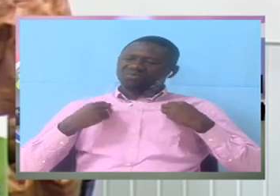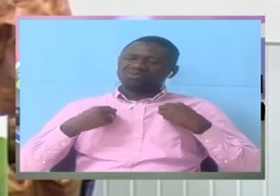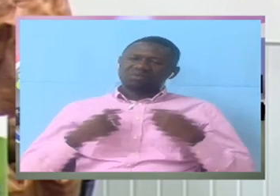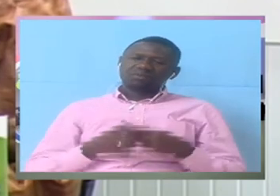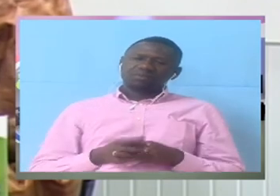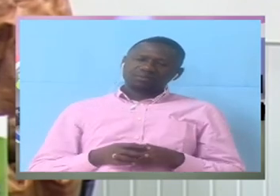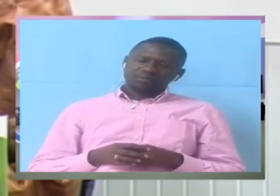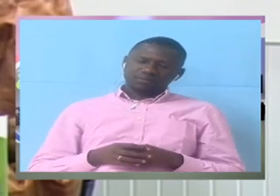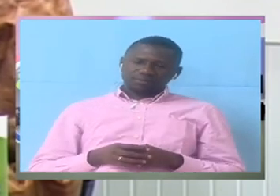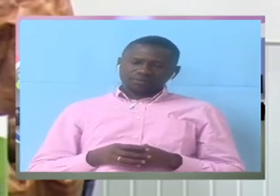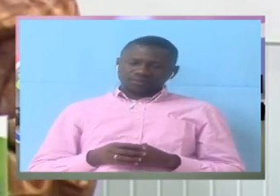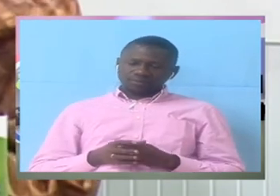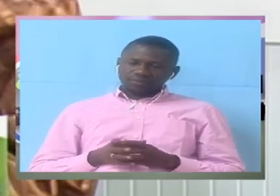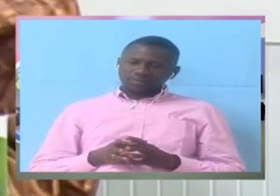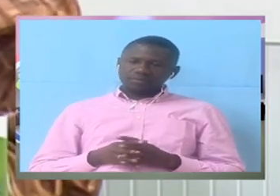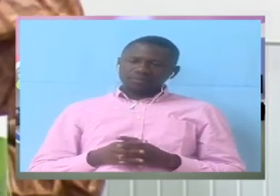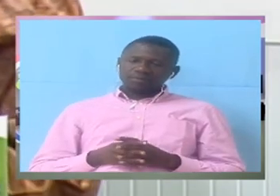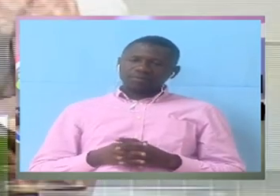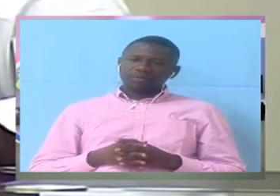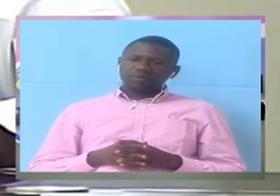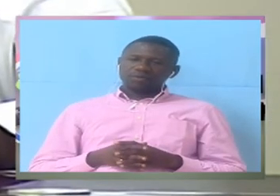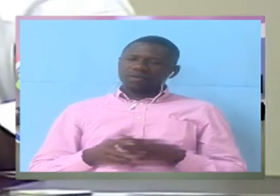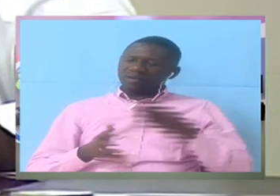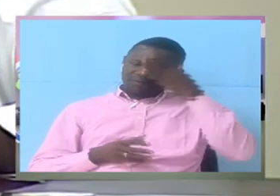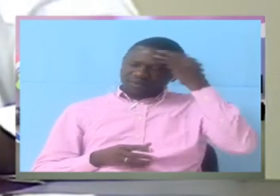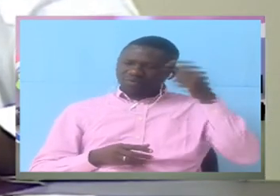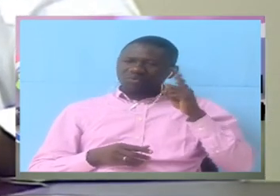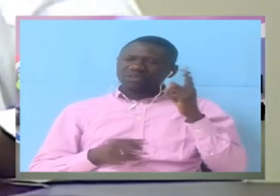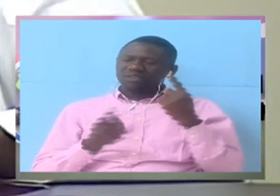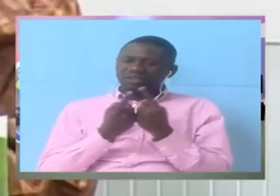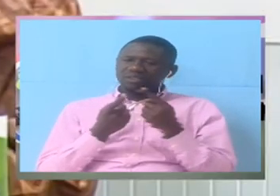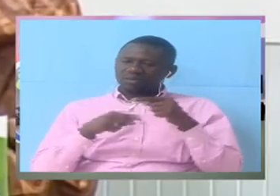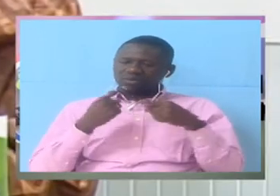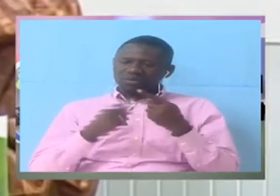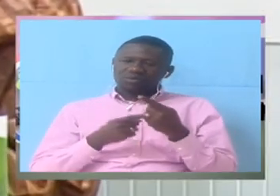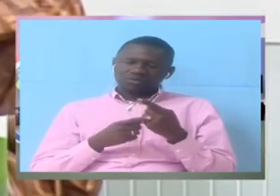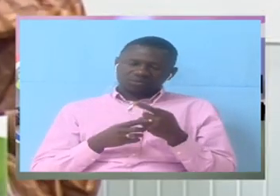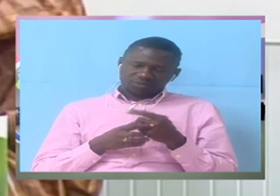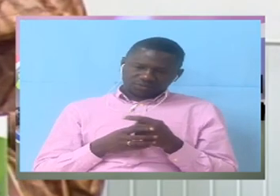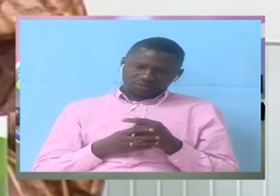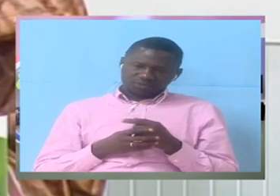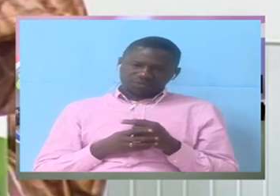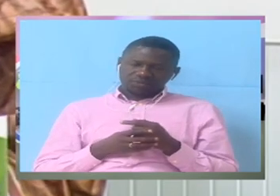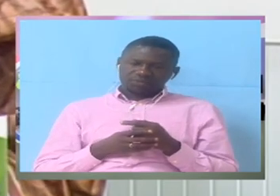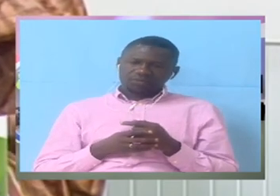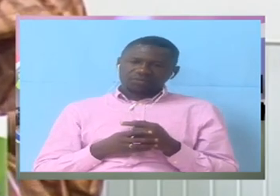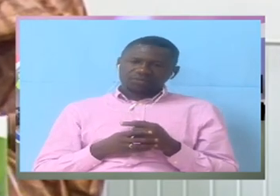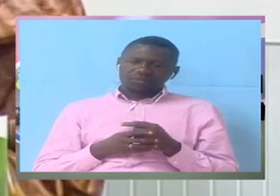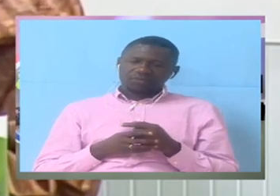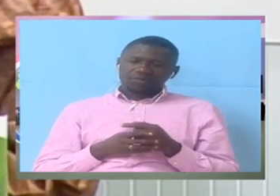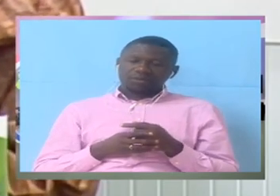We'll get there too. I have forgotten one thing also. Al